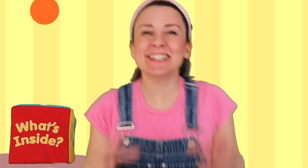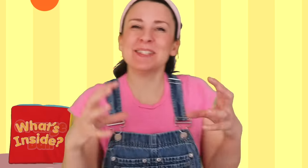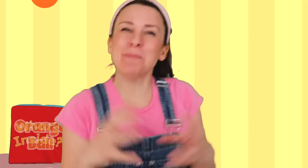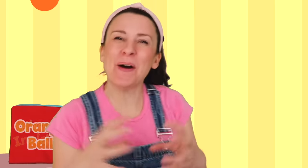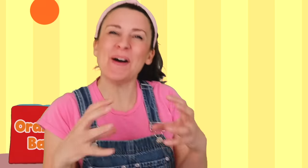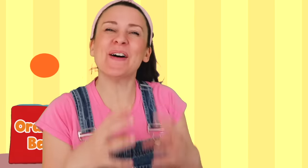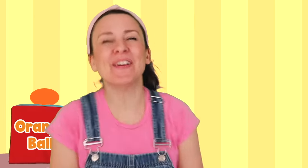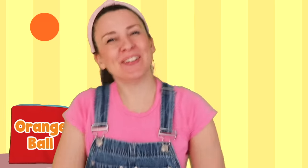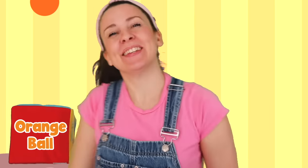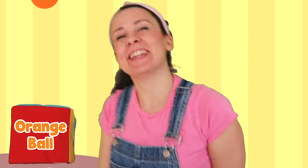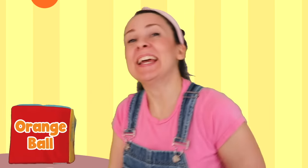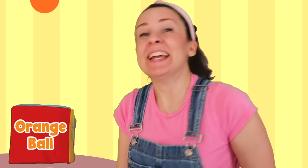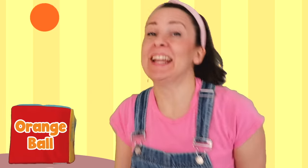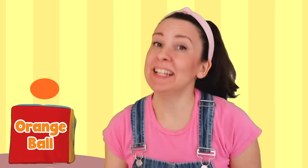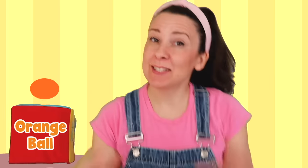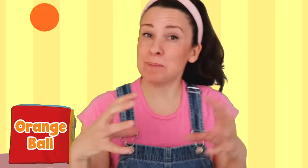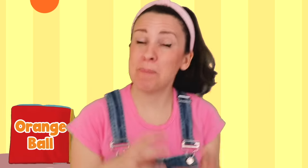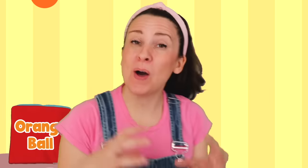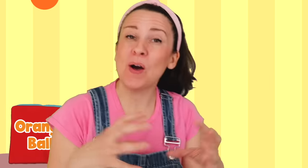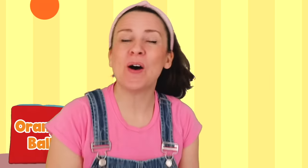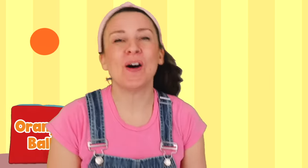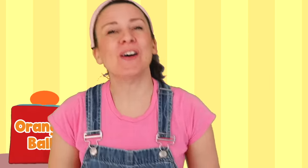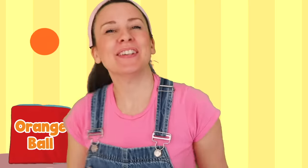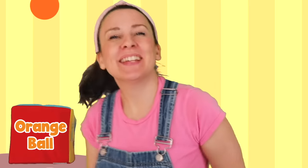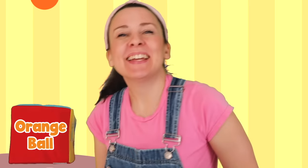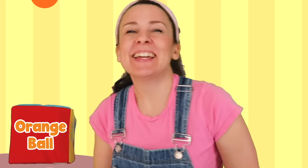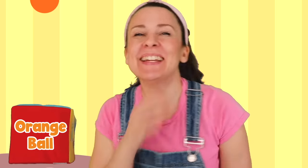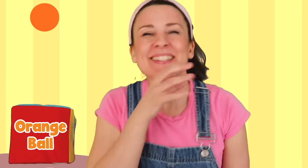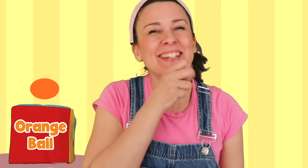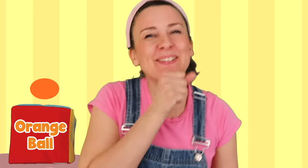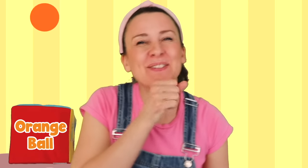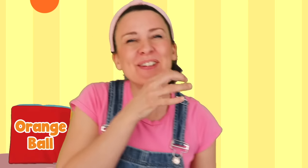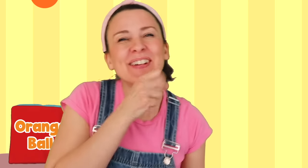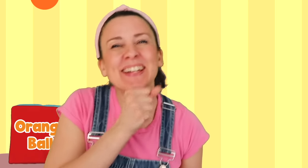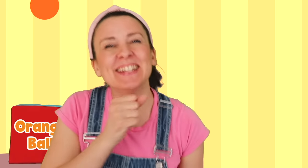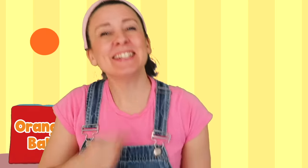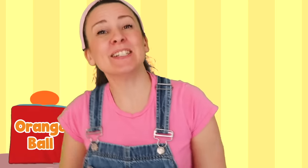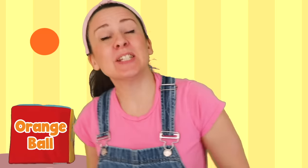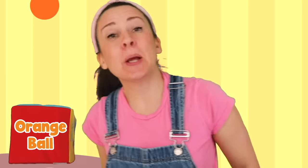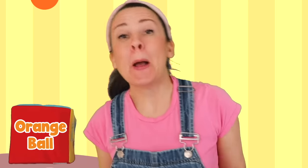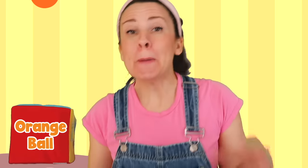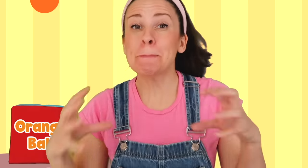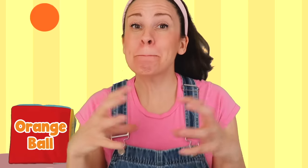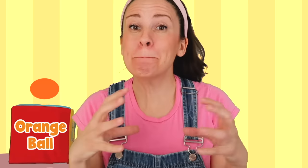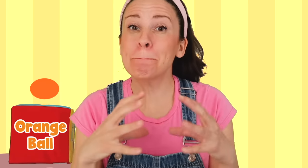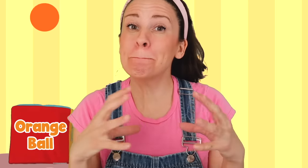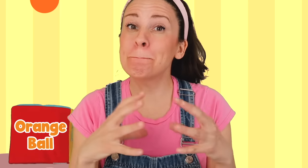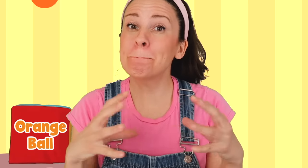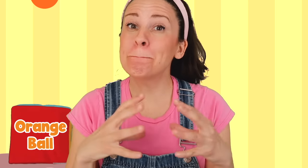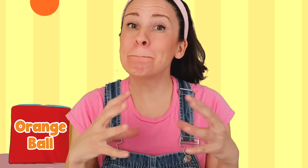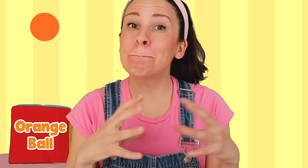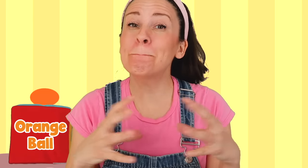that? It's a ball! It's a ball! It's an orange